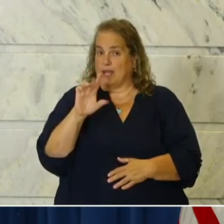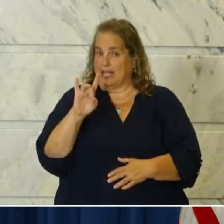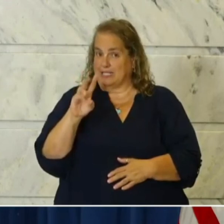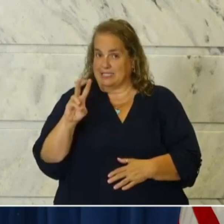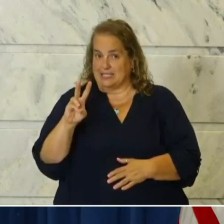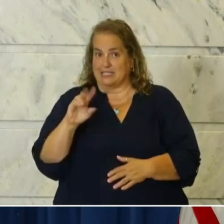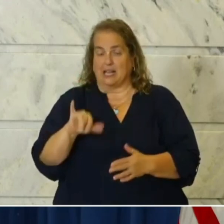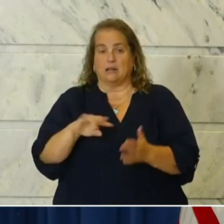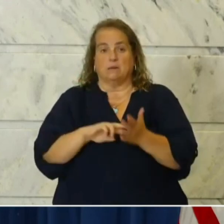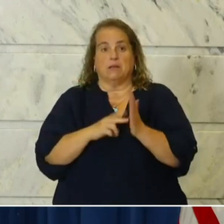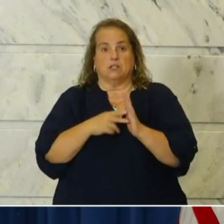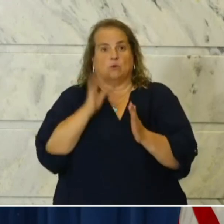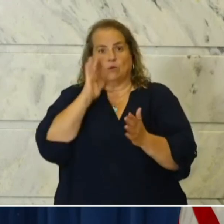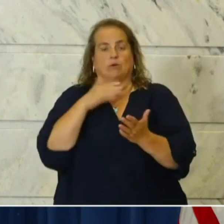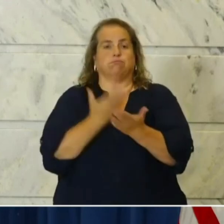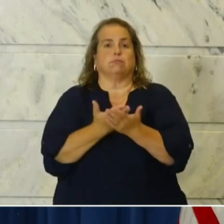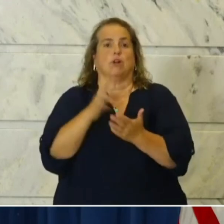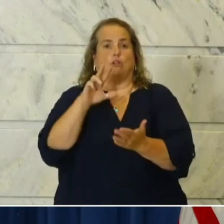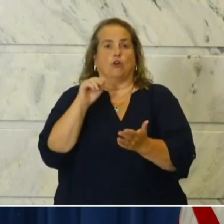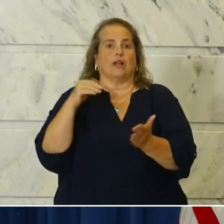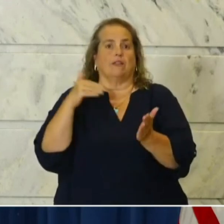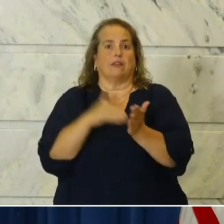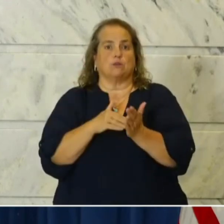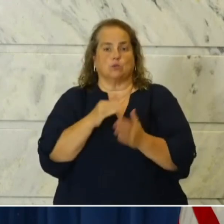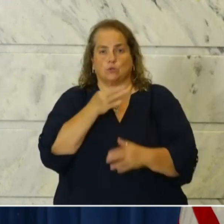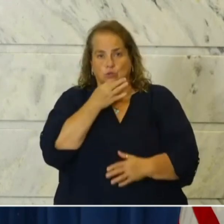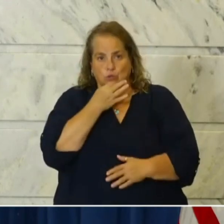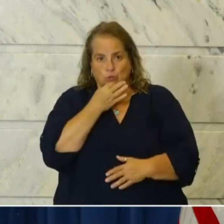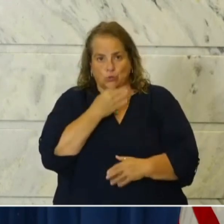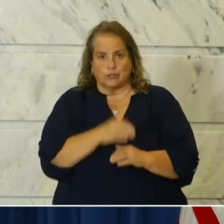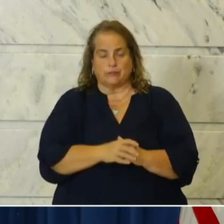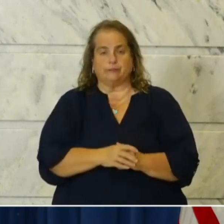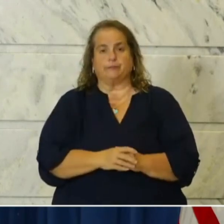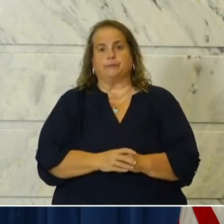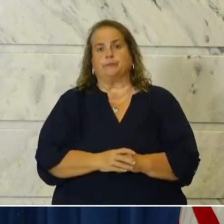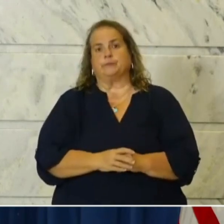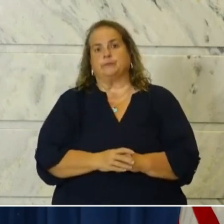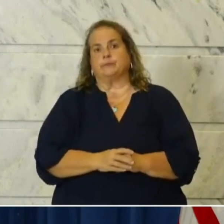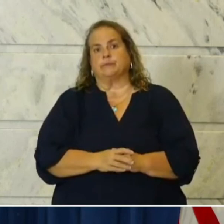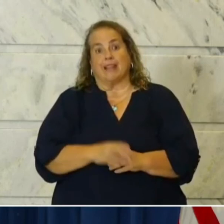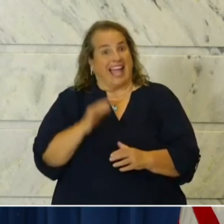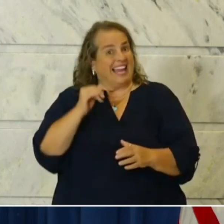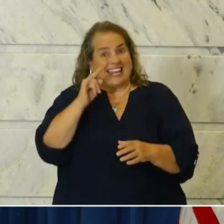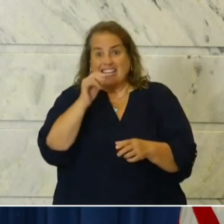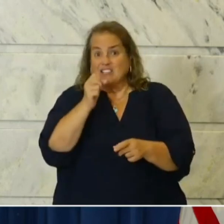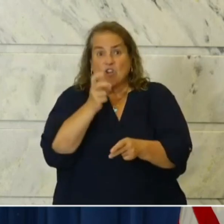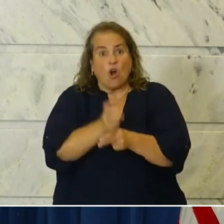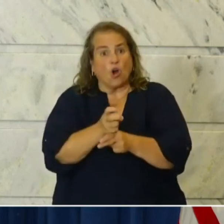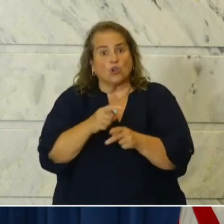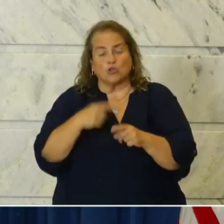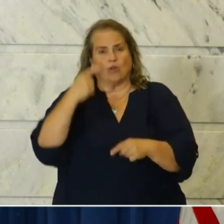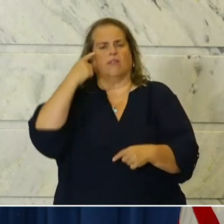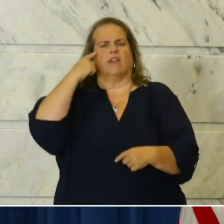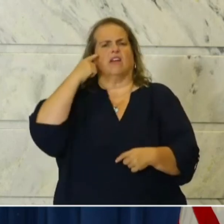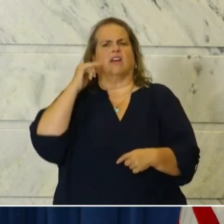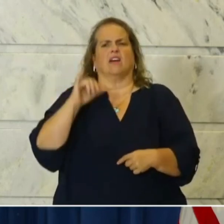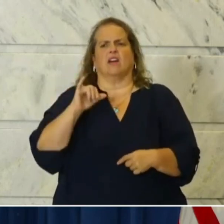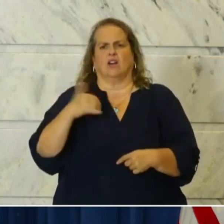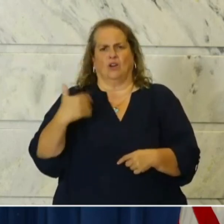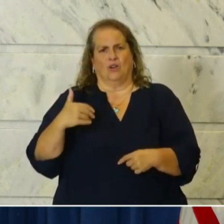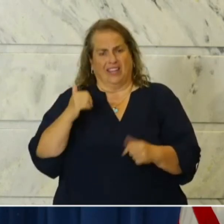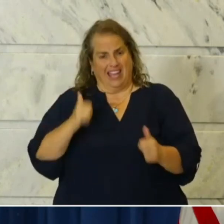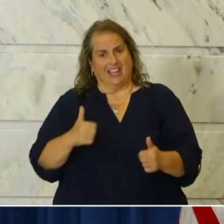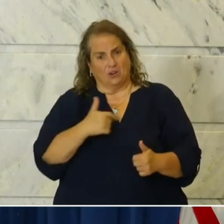29,386. It means we'll reach 30,000 soon. And it's hard to think that we can have